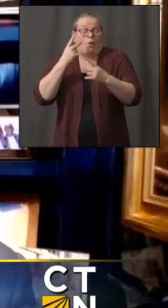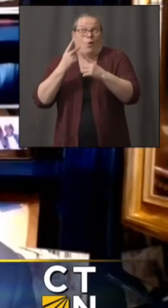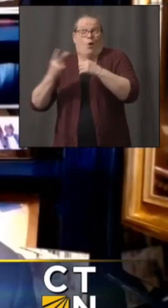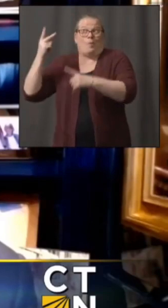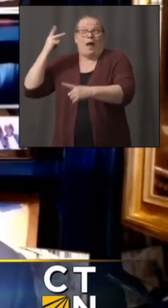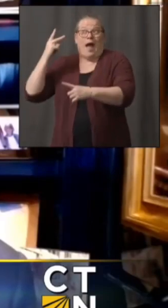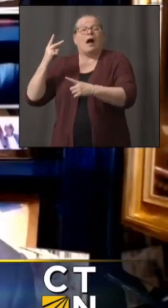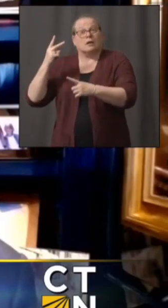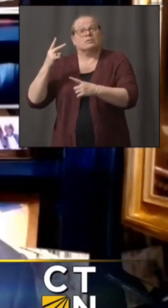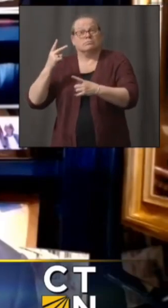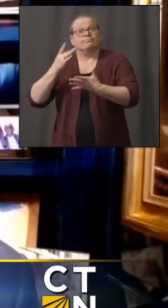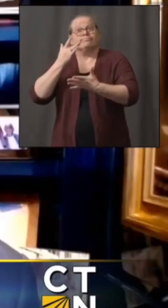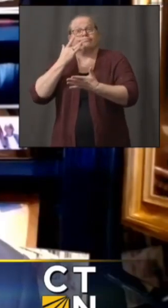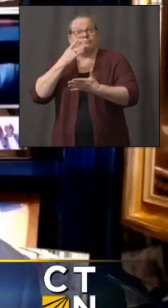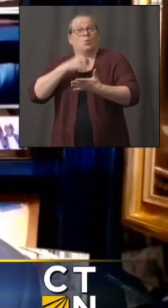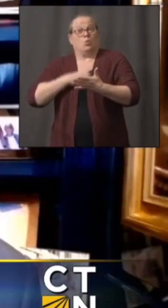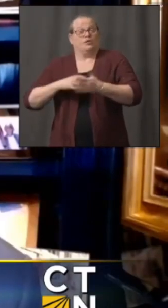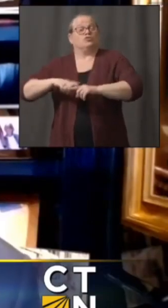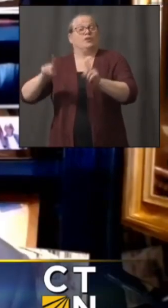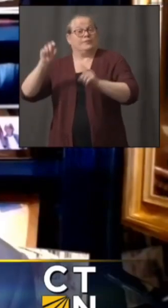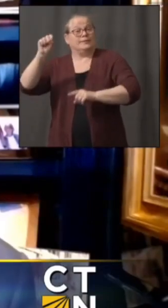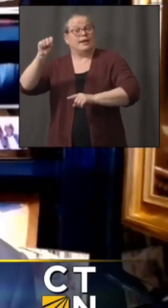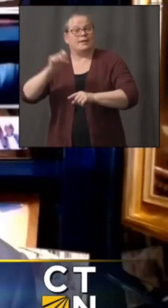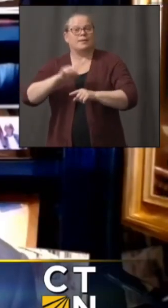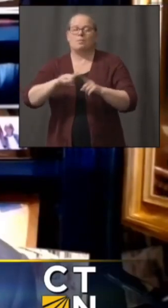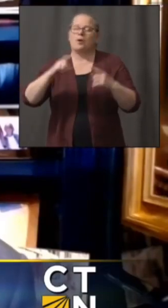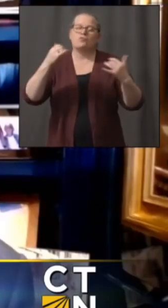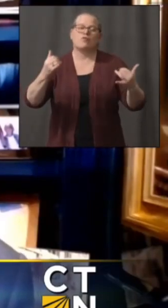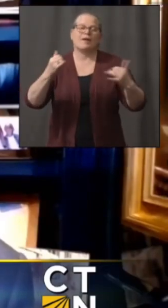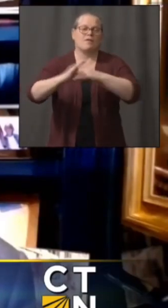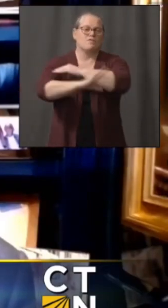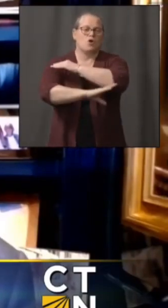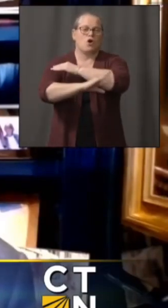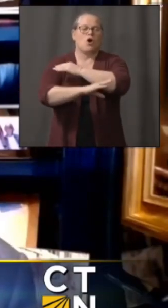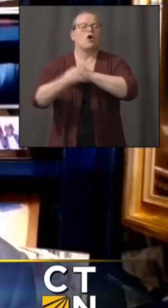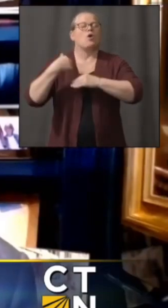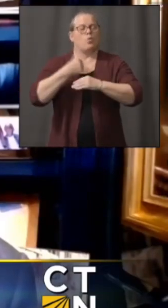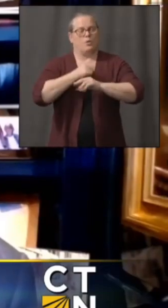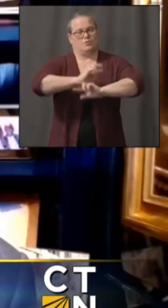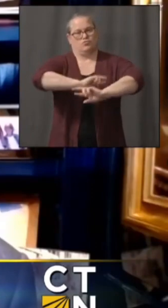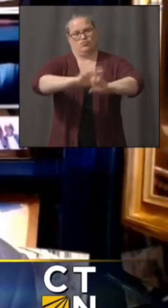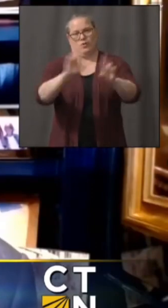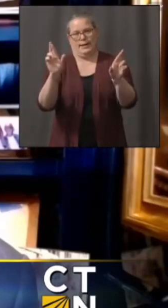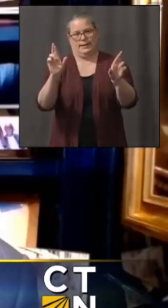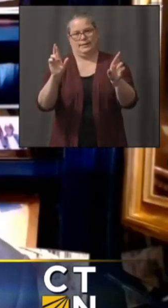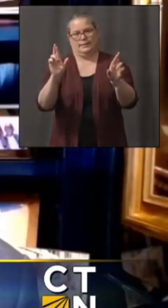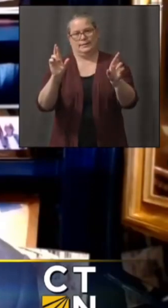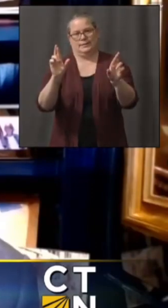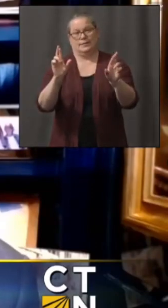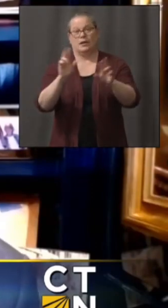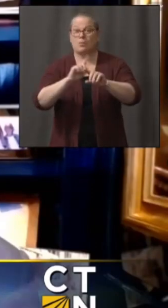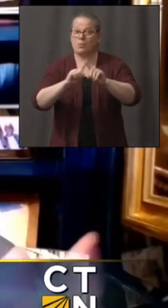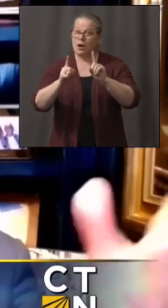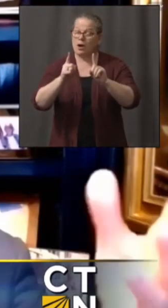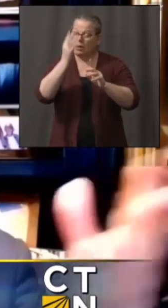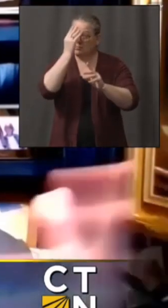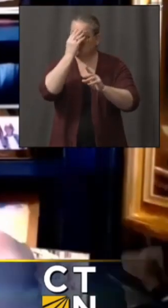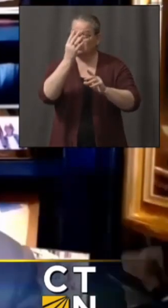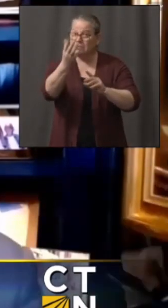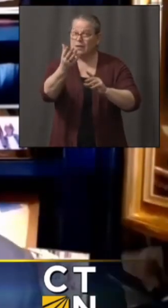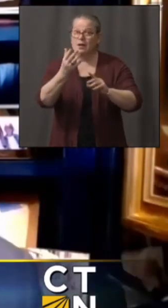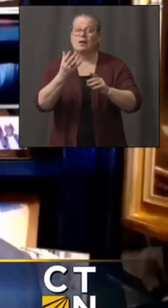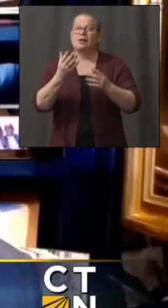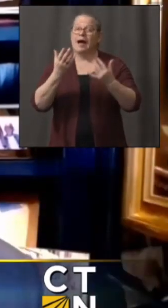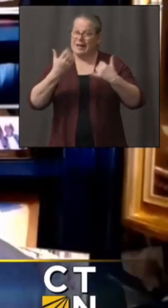tell you, is this time around, we are much better prepared. But that said, I see the